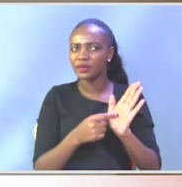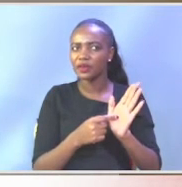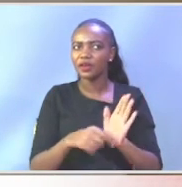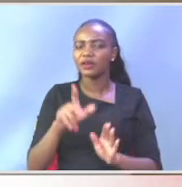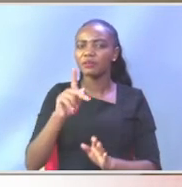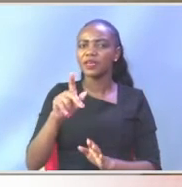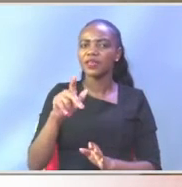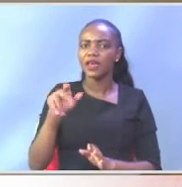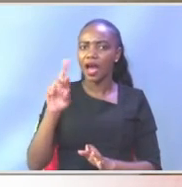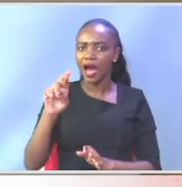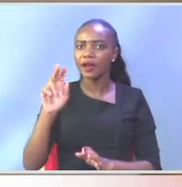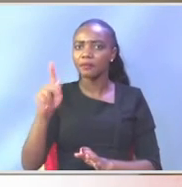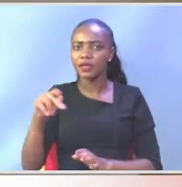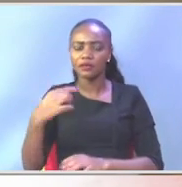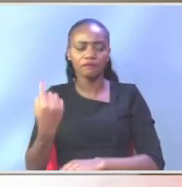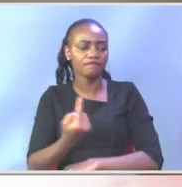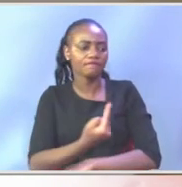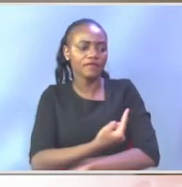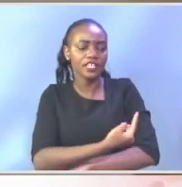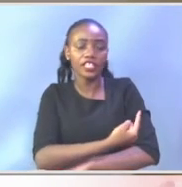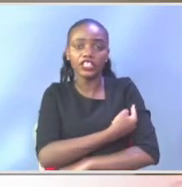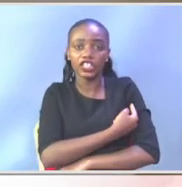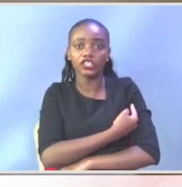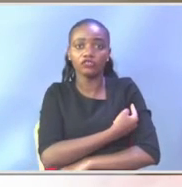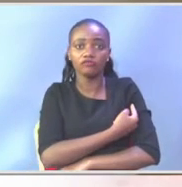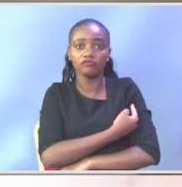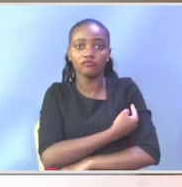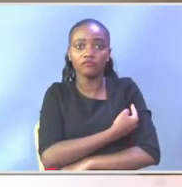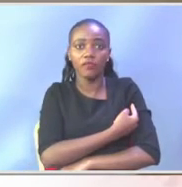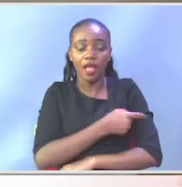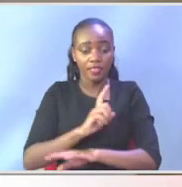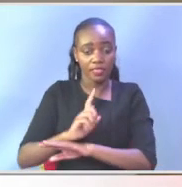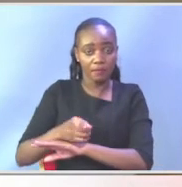PRP injection in the penis for treatment of penile